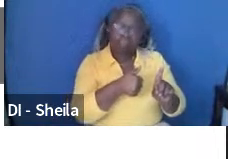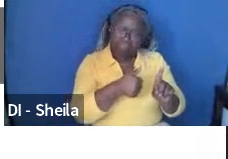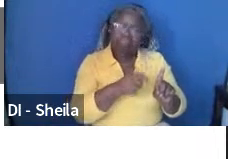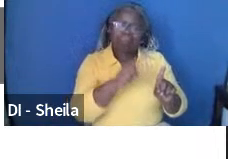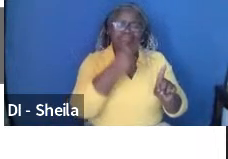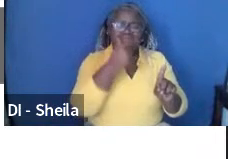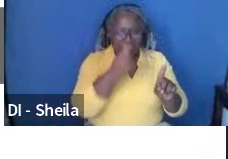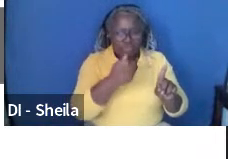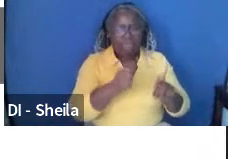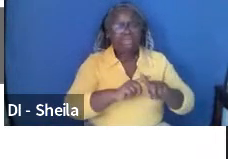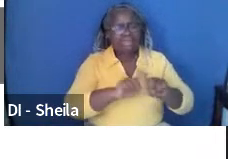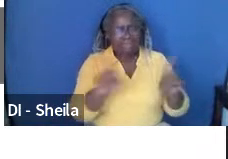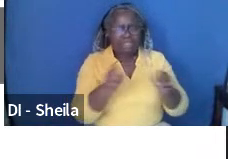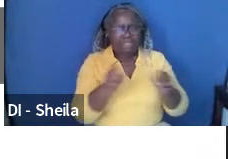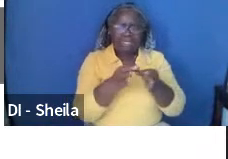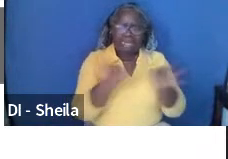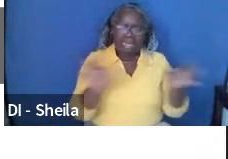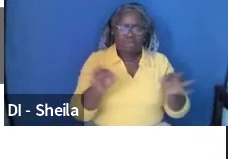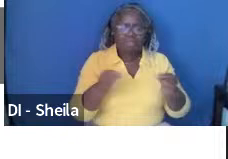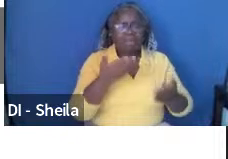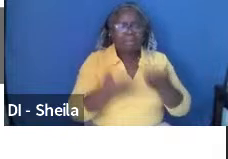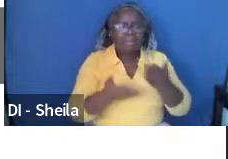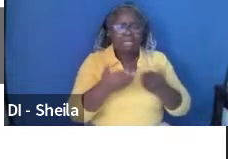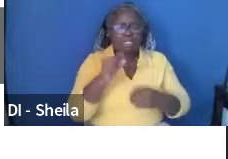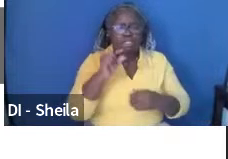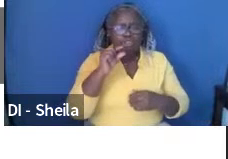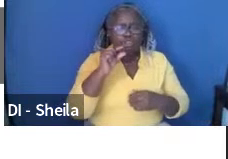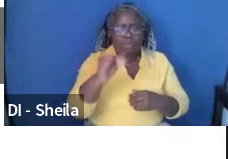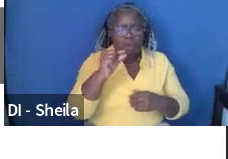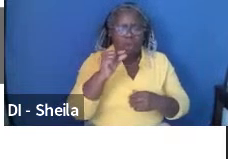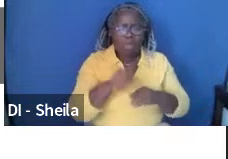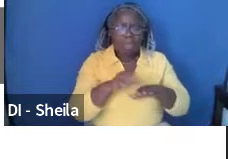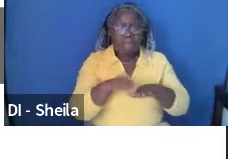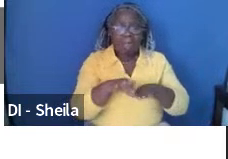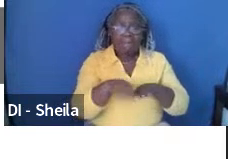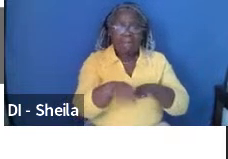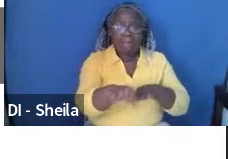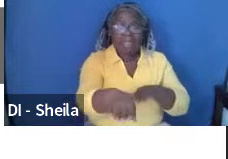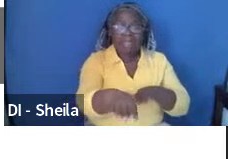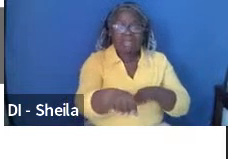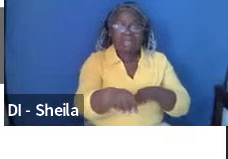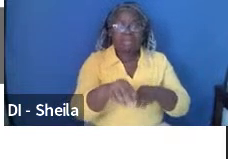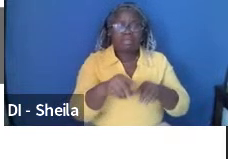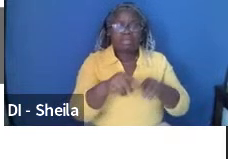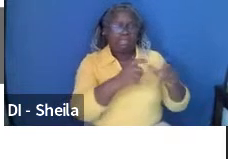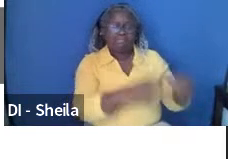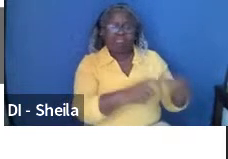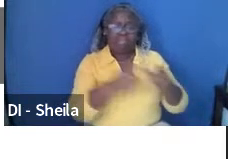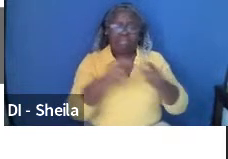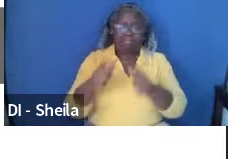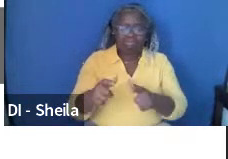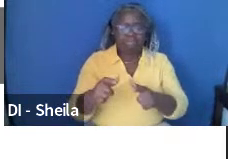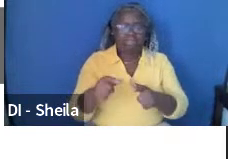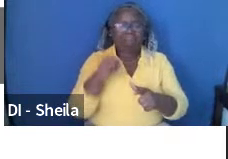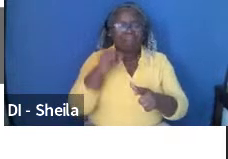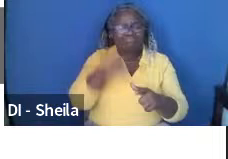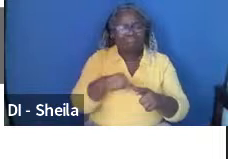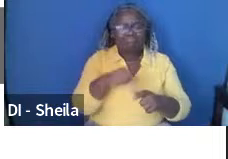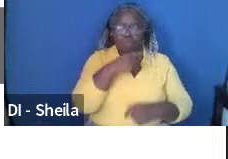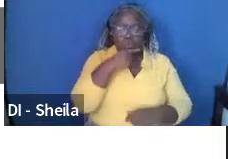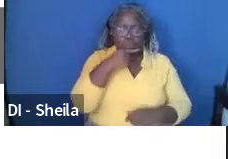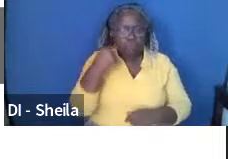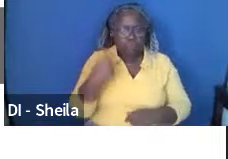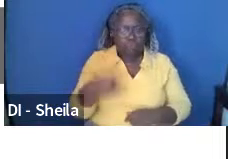on your screen. The two photos at the bottom show the point card in Russian and in